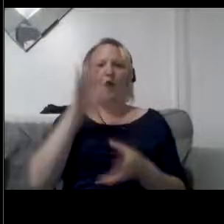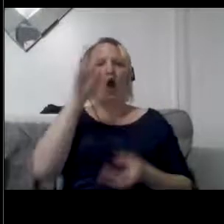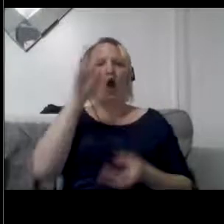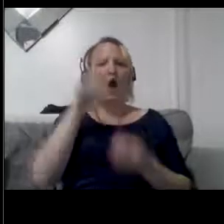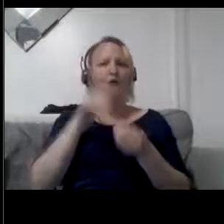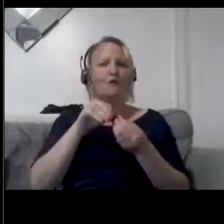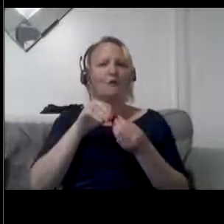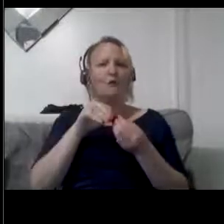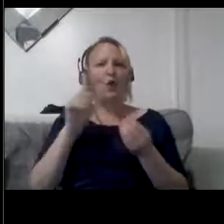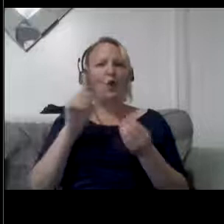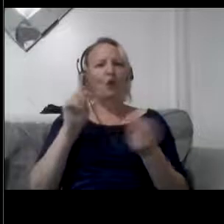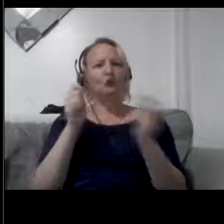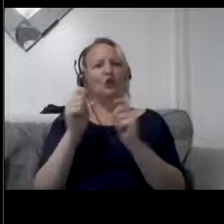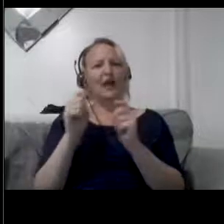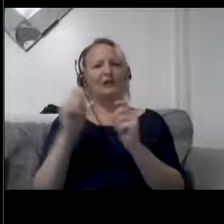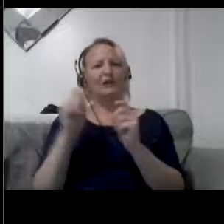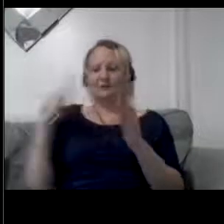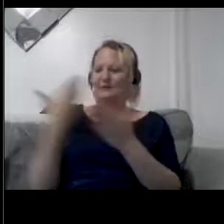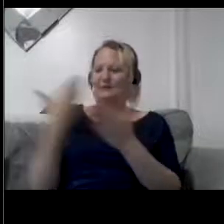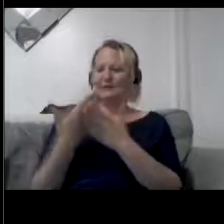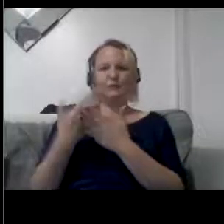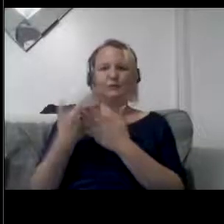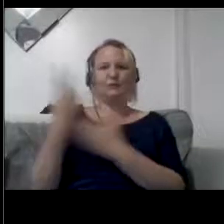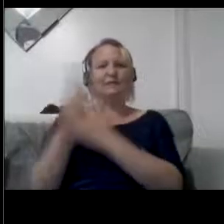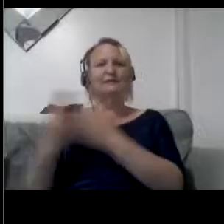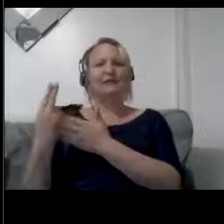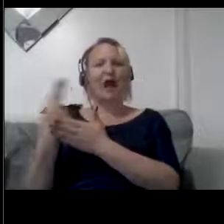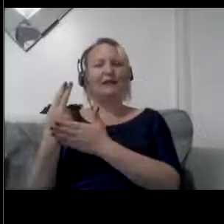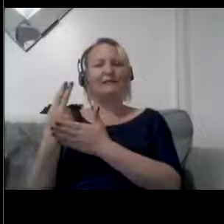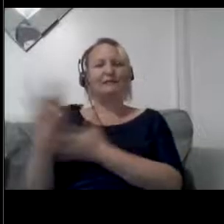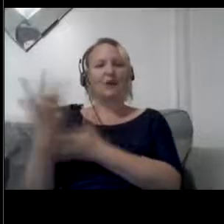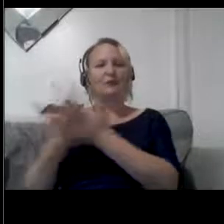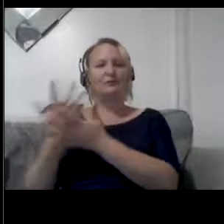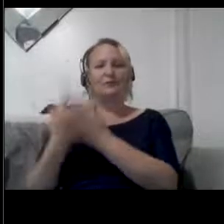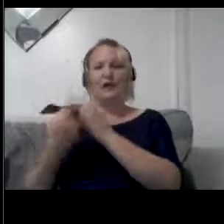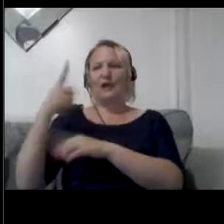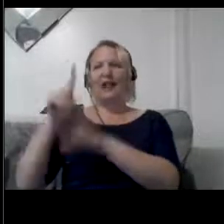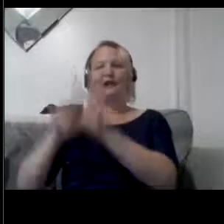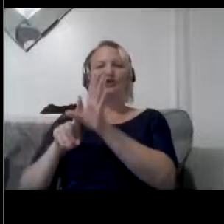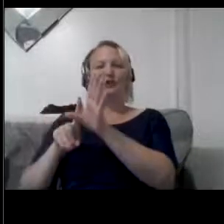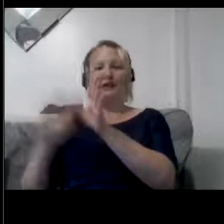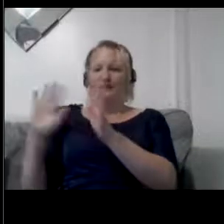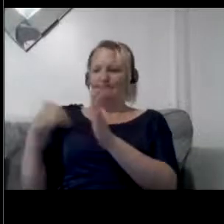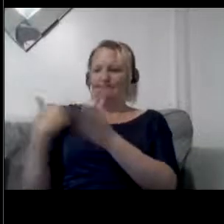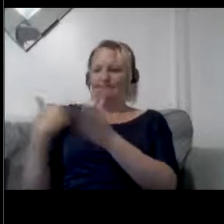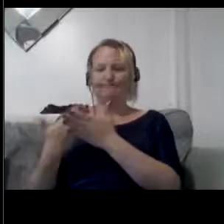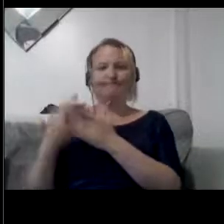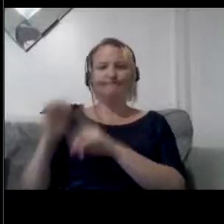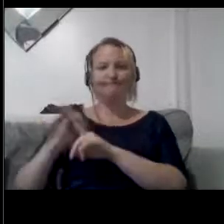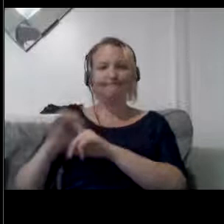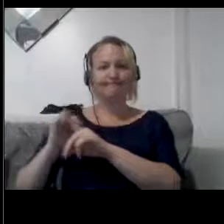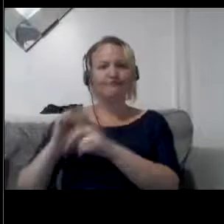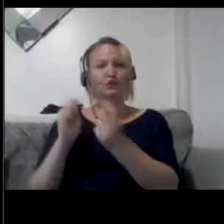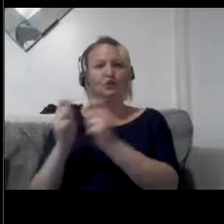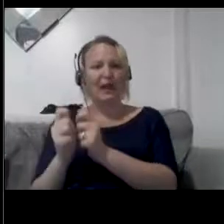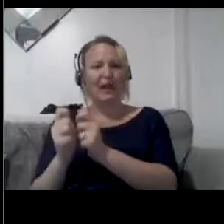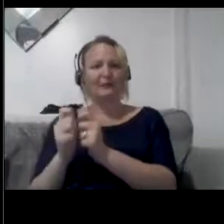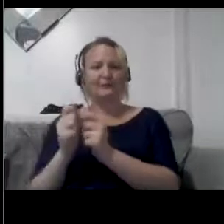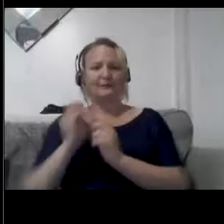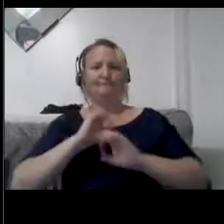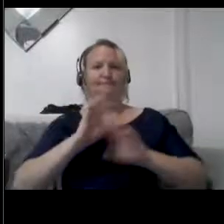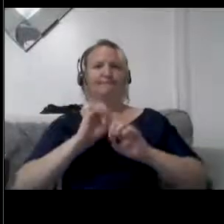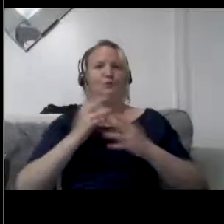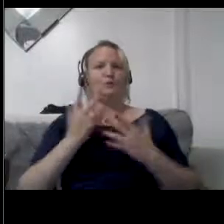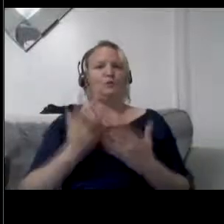the changes that we've made since the design refinement consultation last year, as well as of our plans to build and operate the Lower Thames